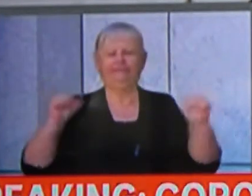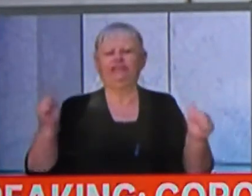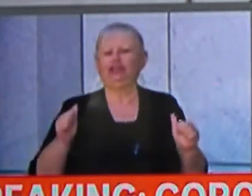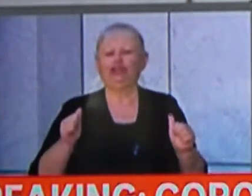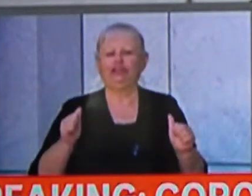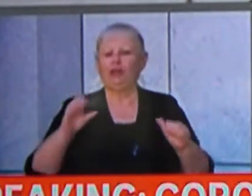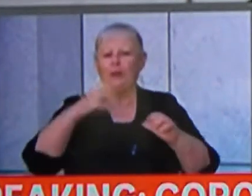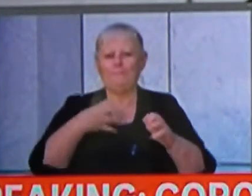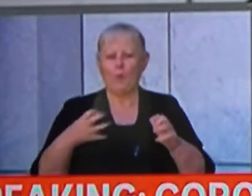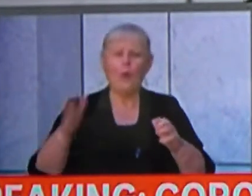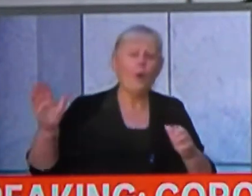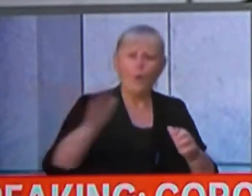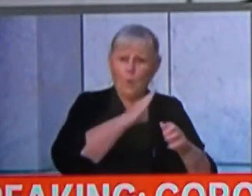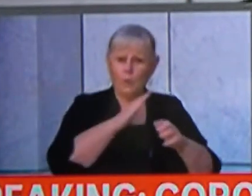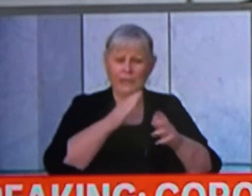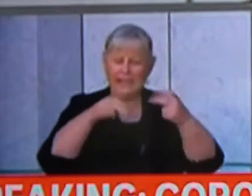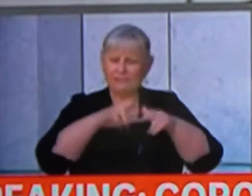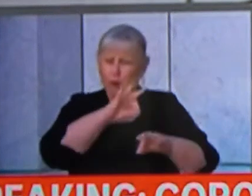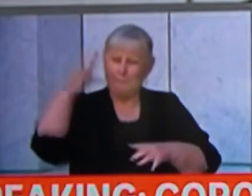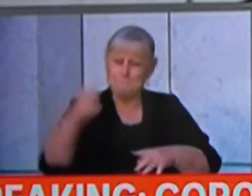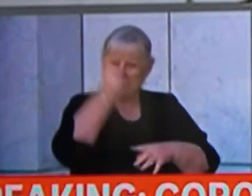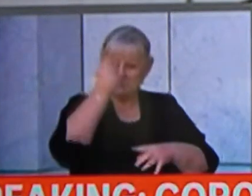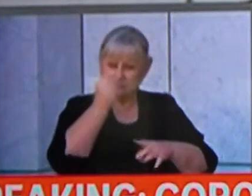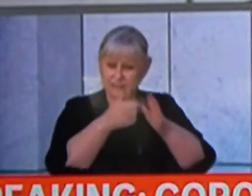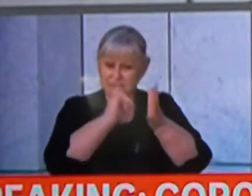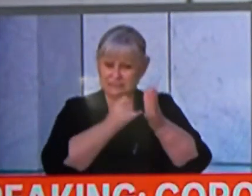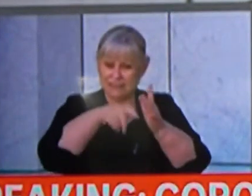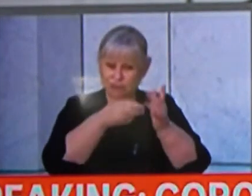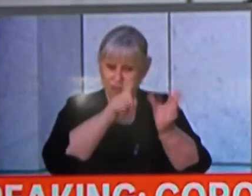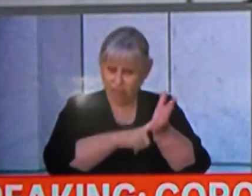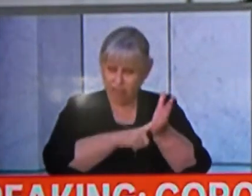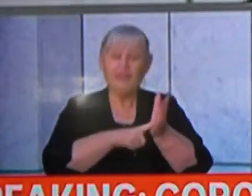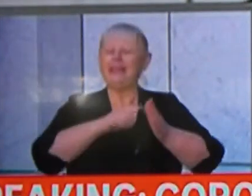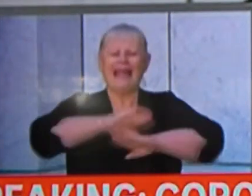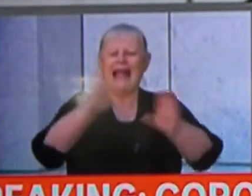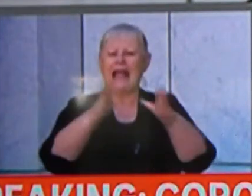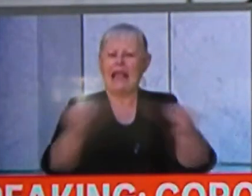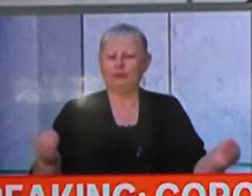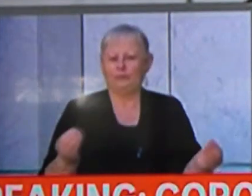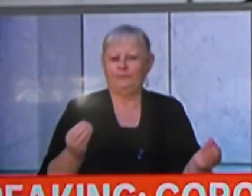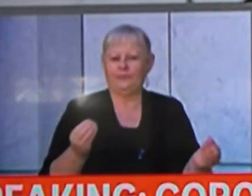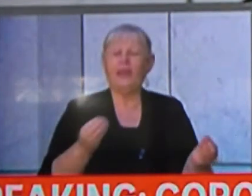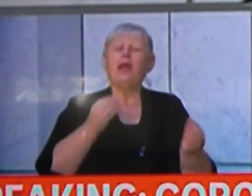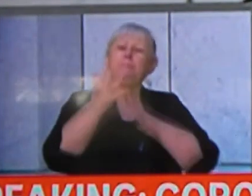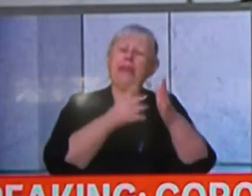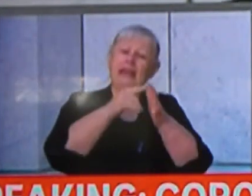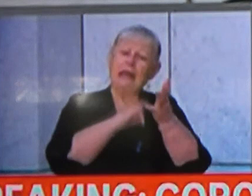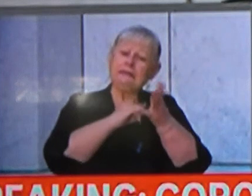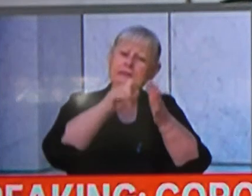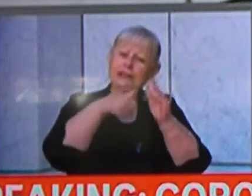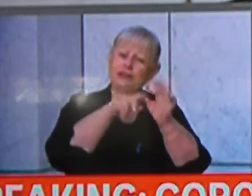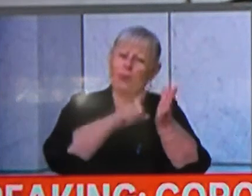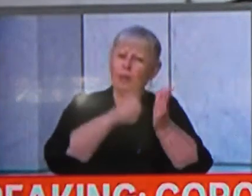So that is that all non-essential travel should be cancelled. Now, essential travel, what we're referring to is for